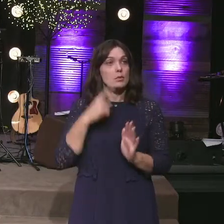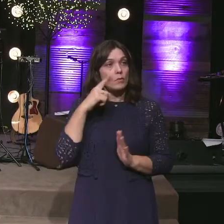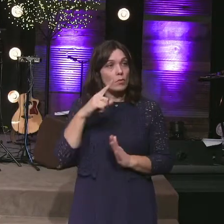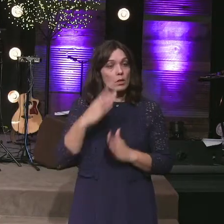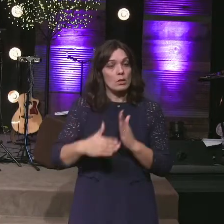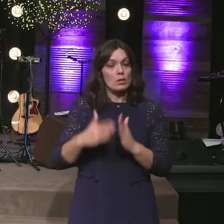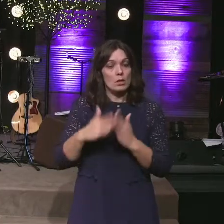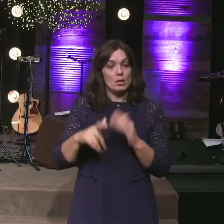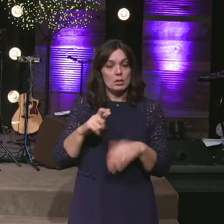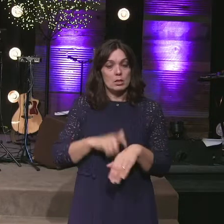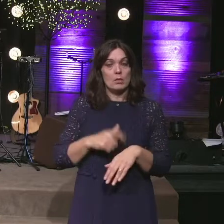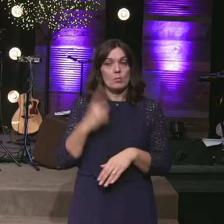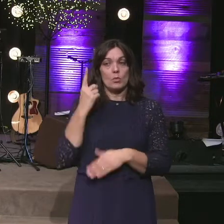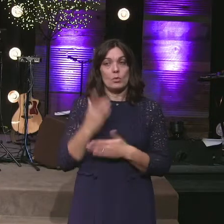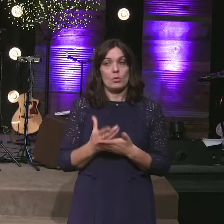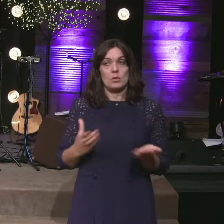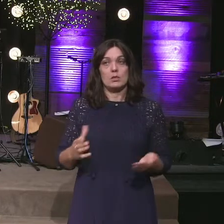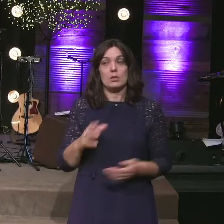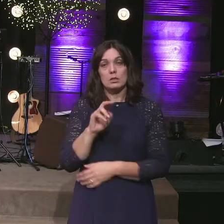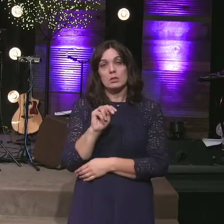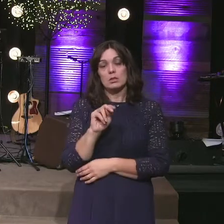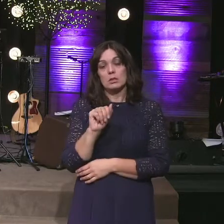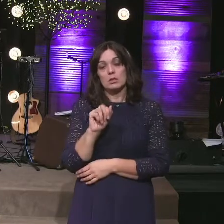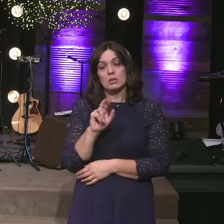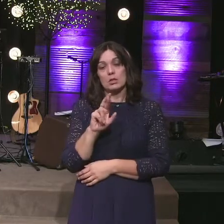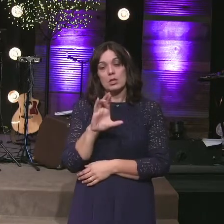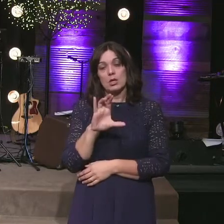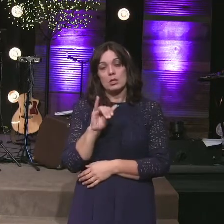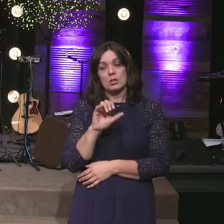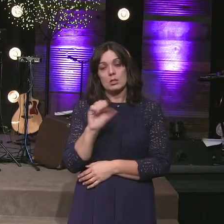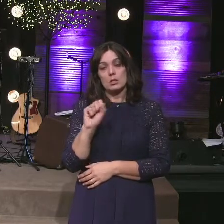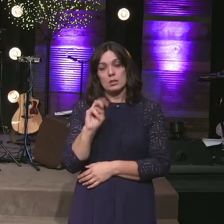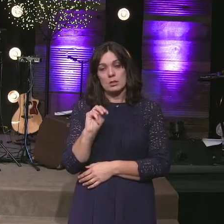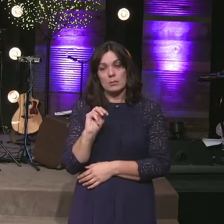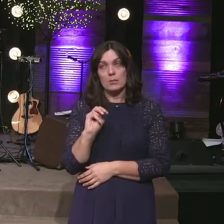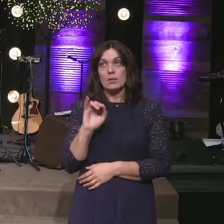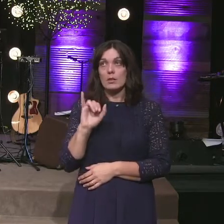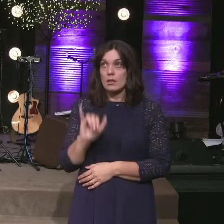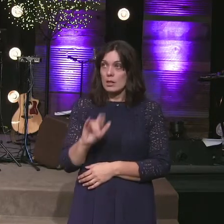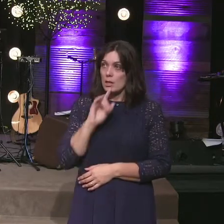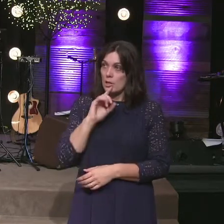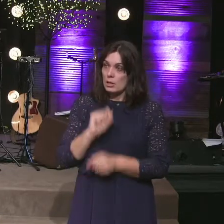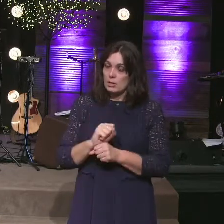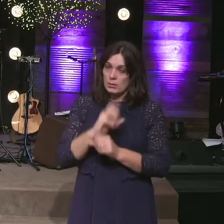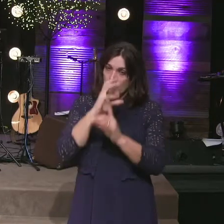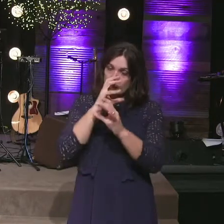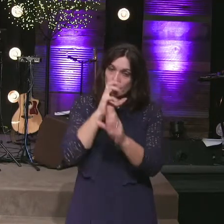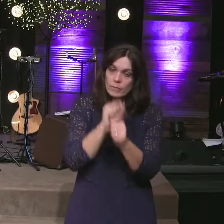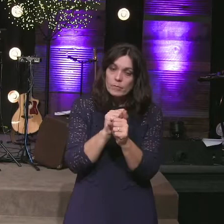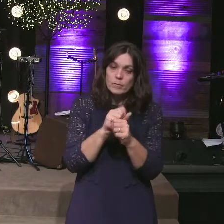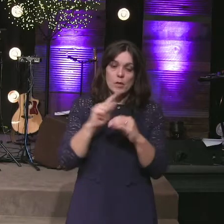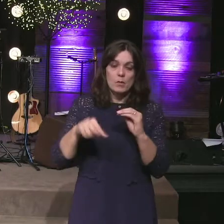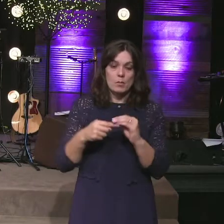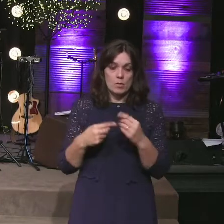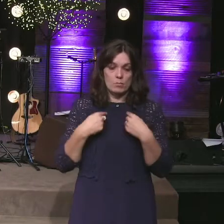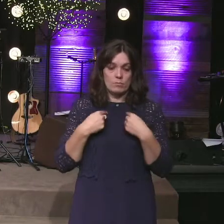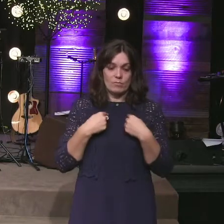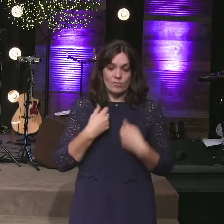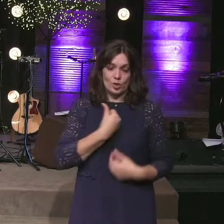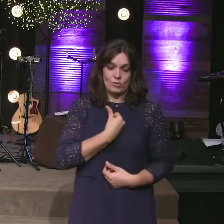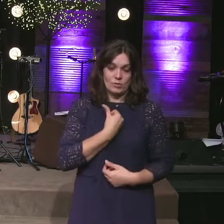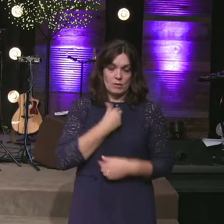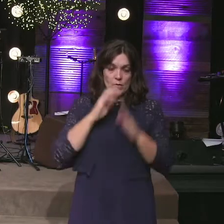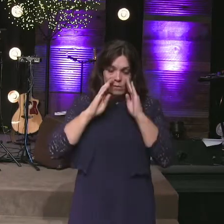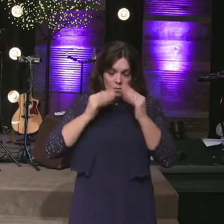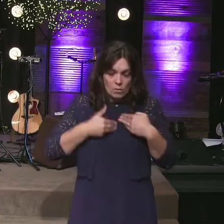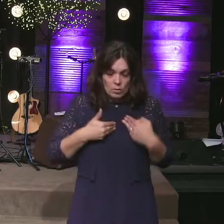is narcissism. Do you know what that is? It's an infatuation with yourself. It's all about me.